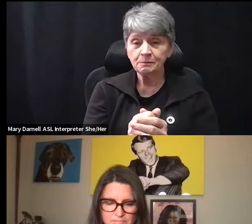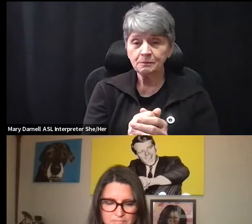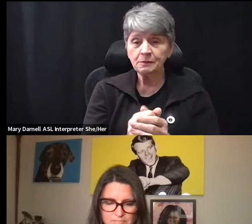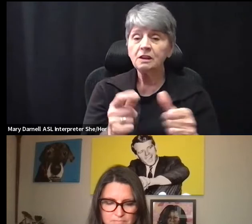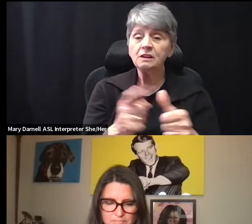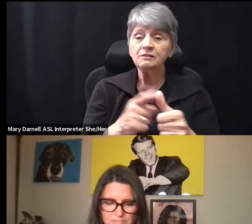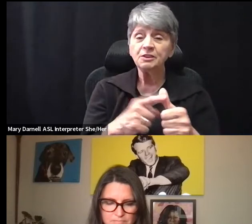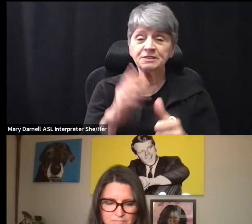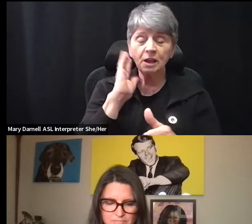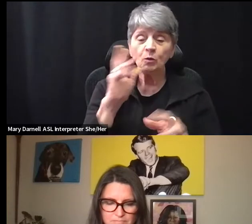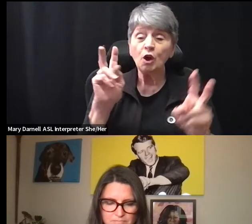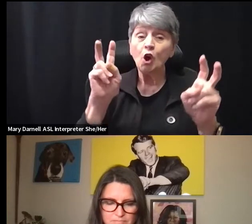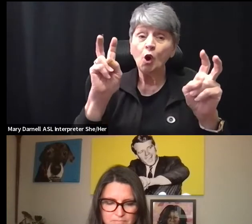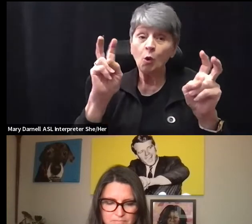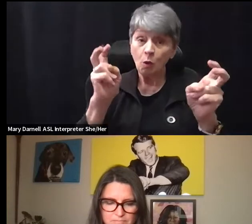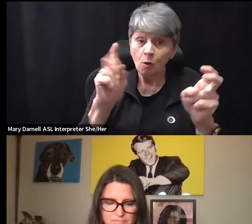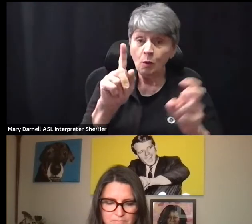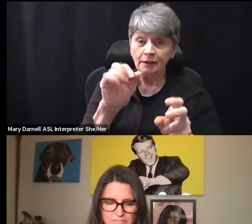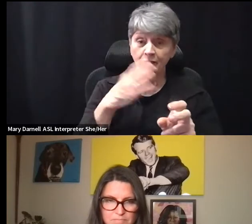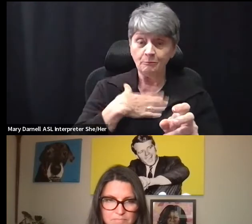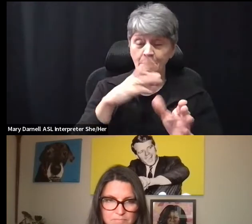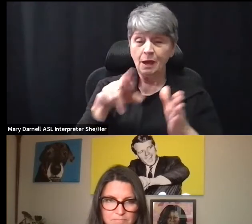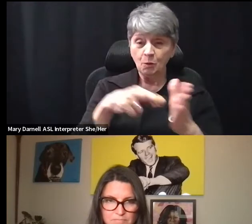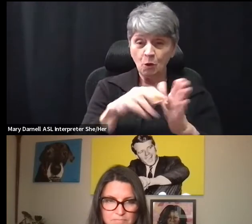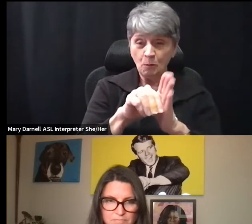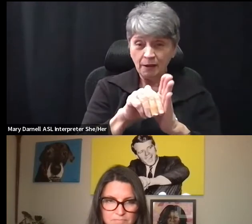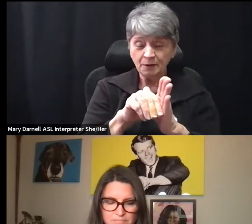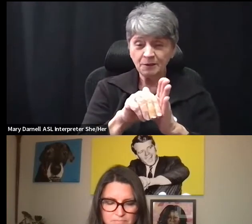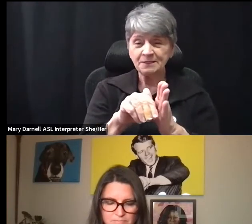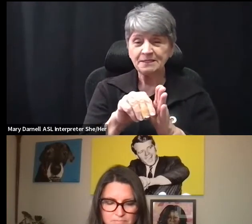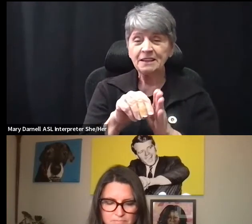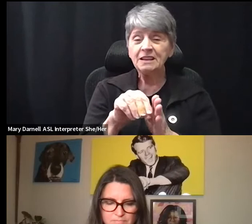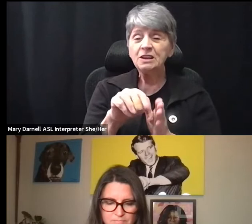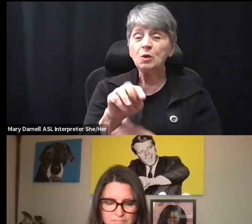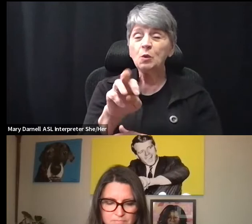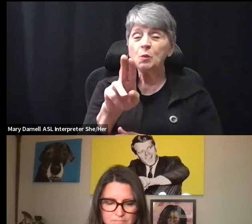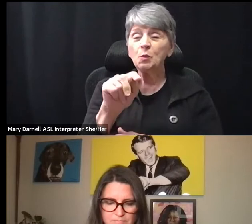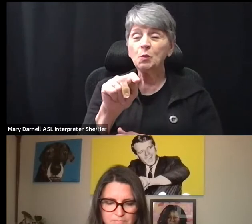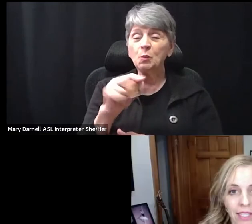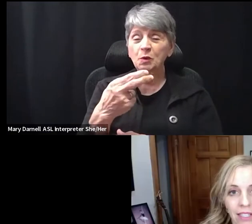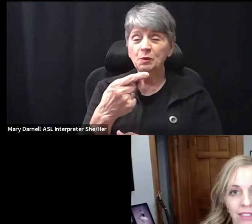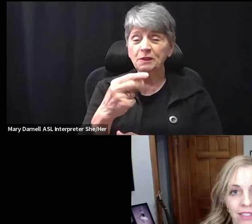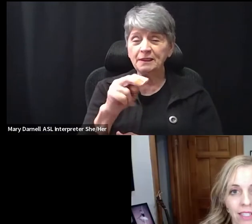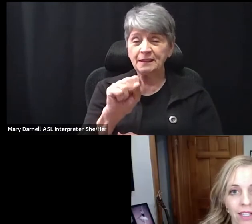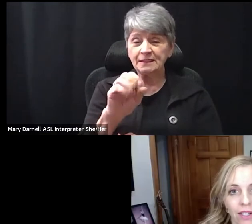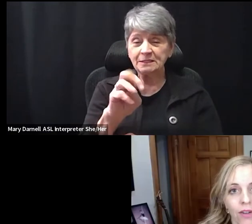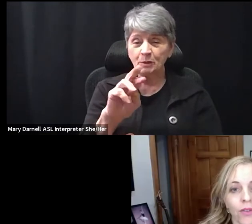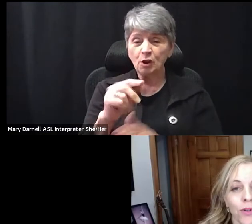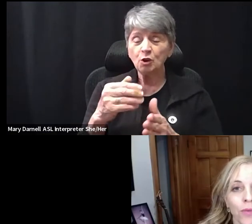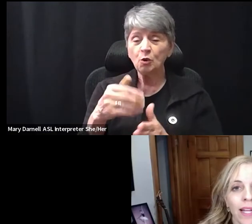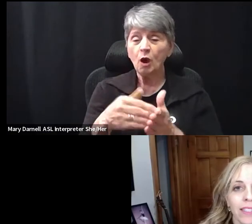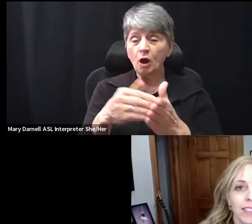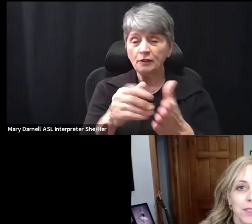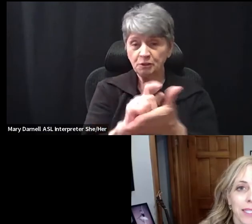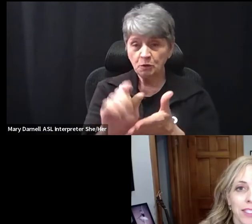one of my role models in life, Justice Ruth Bader Ginsburg, who often wrote in her dissents,